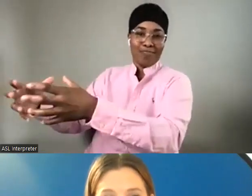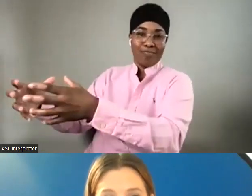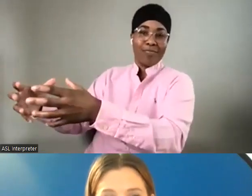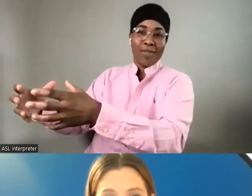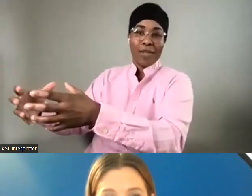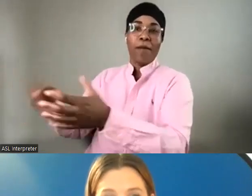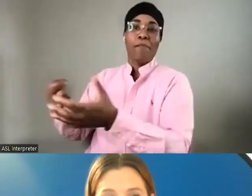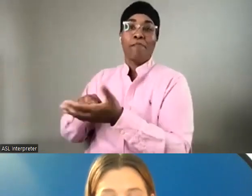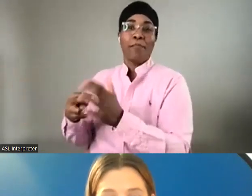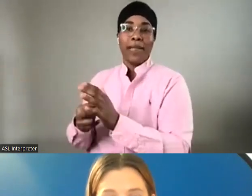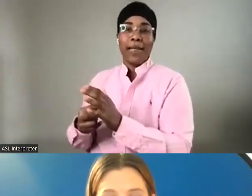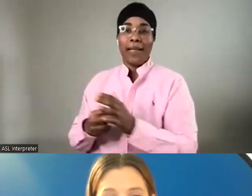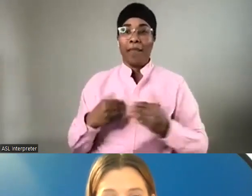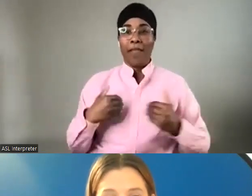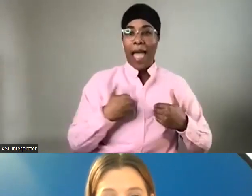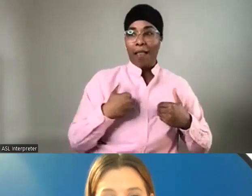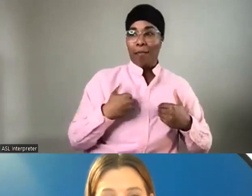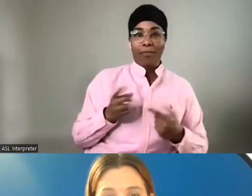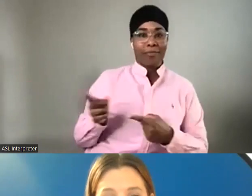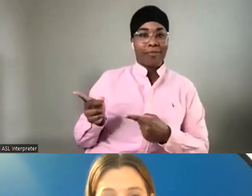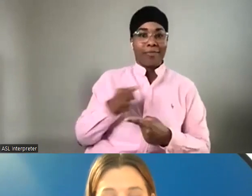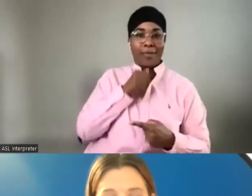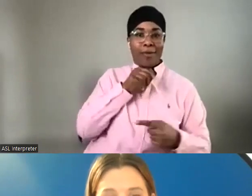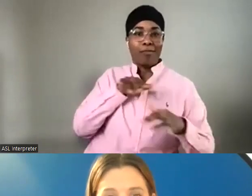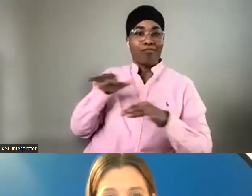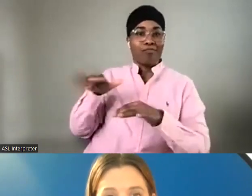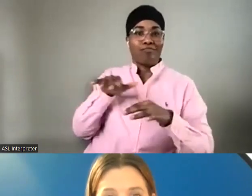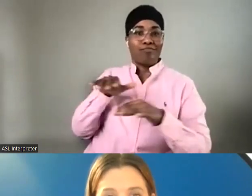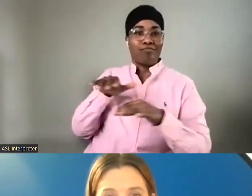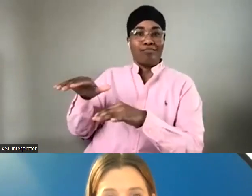snowshoe hare, which gets to be a rub. What's the right thing to do?